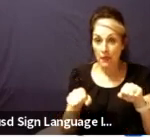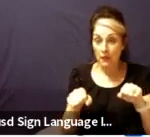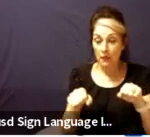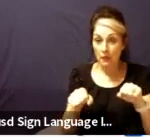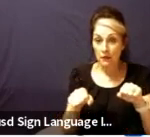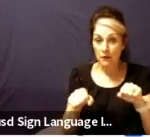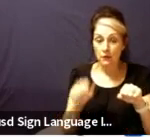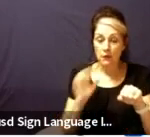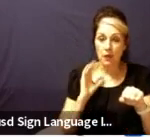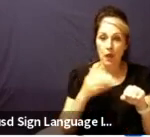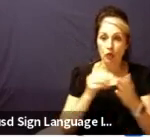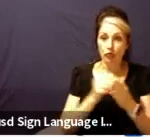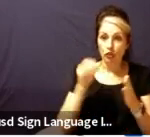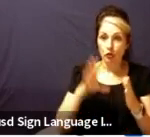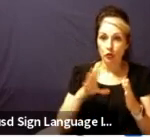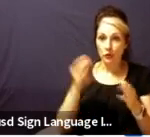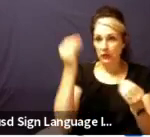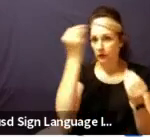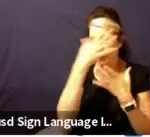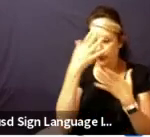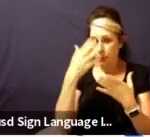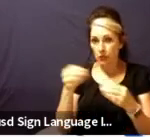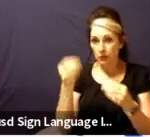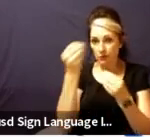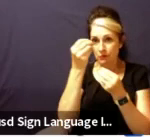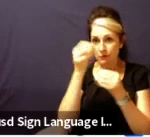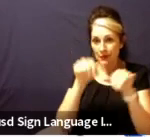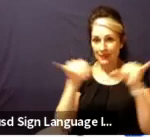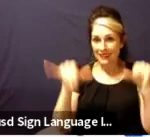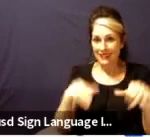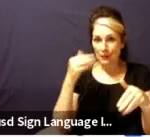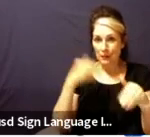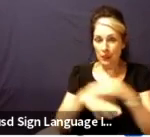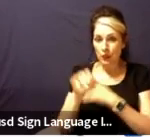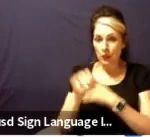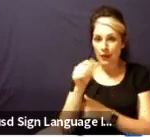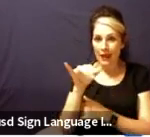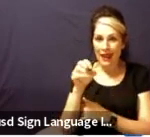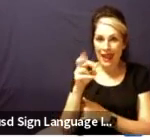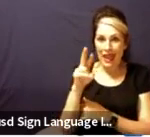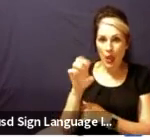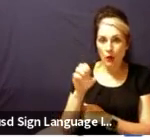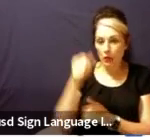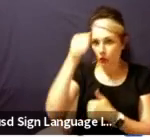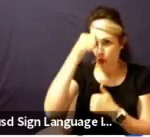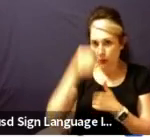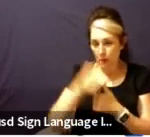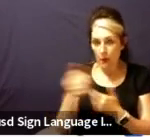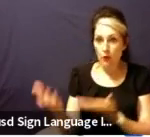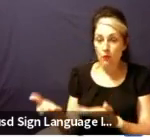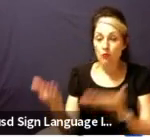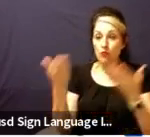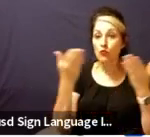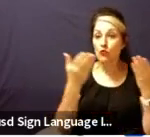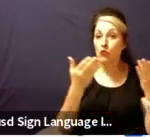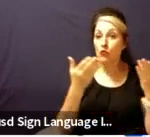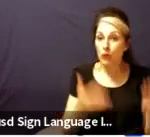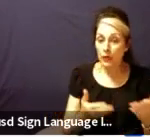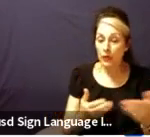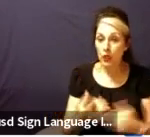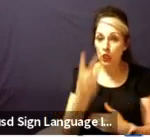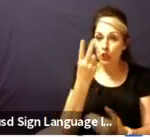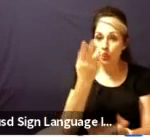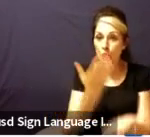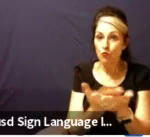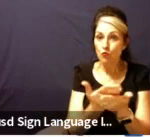in our student information system into Aries. Another thing is you must also remember to bring in the 2 proofs